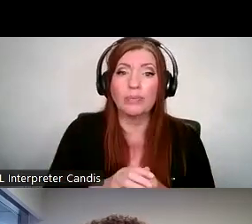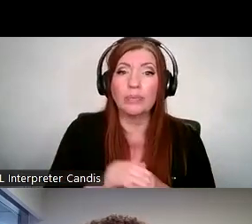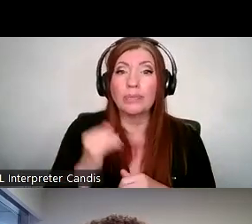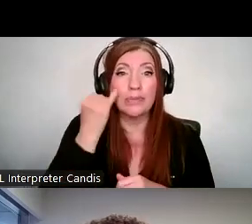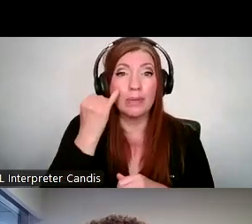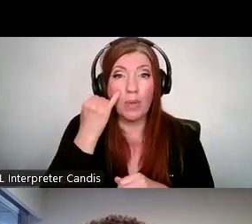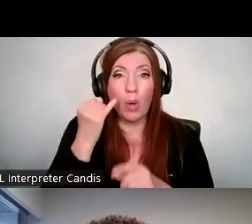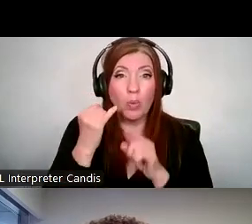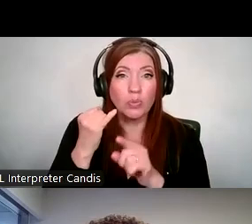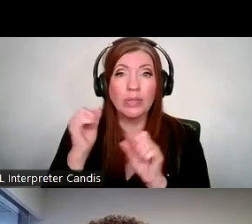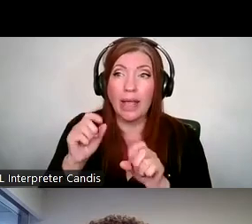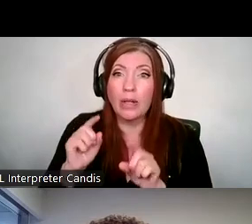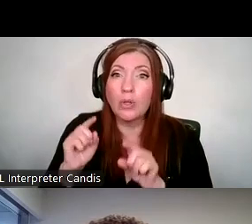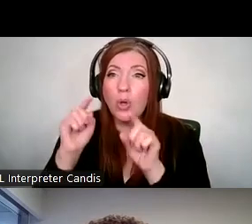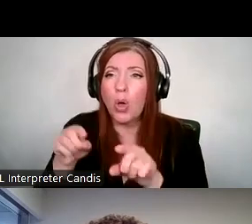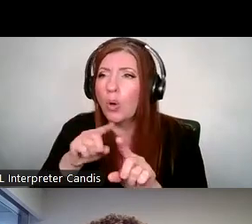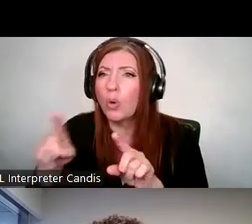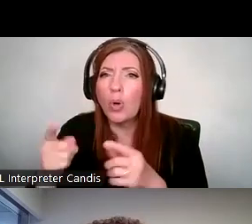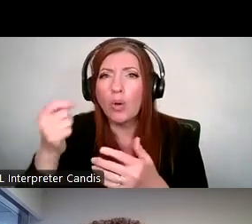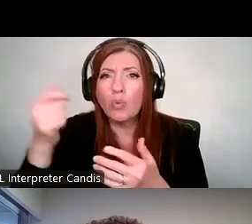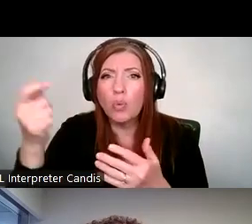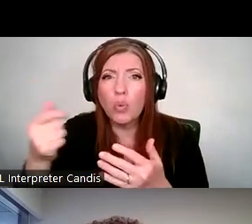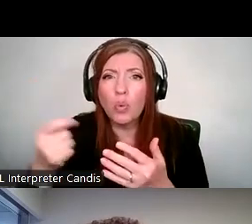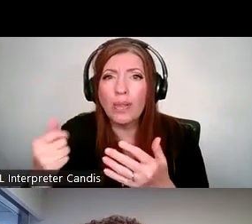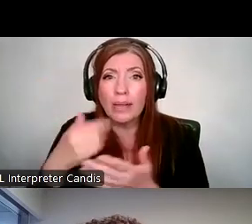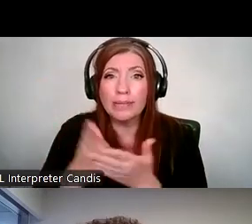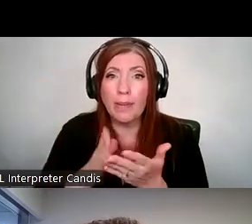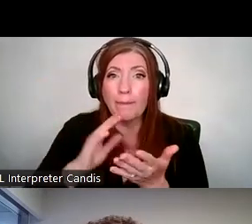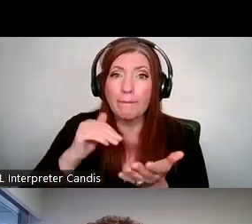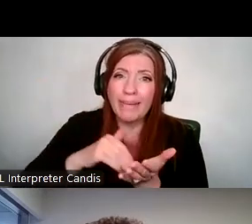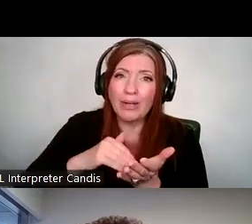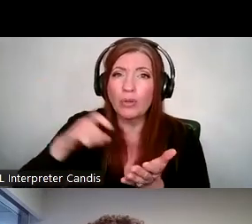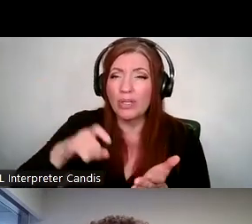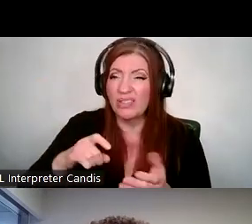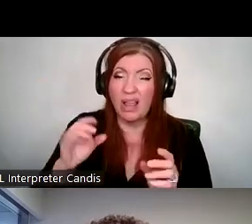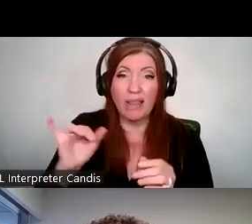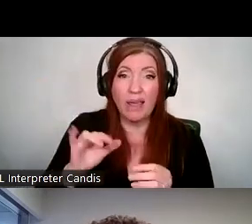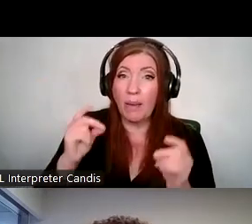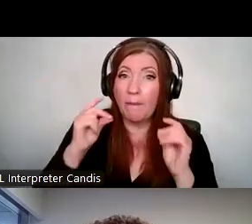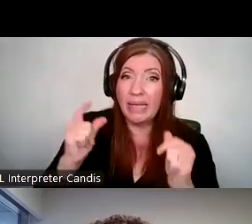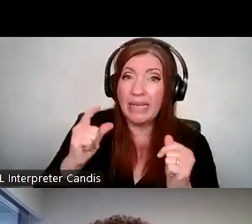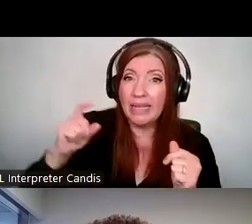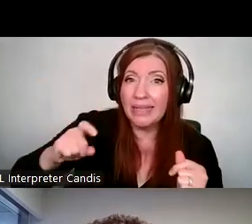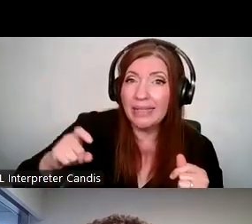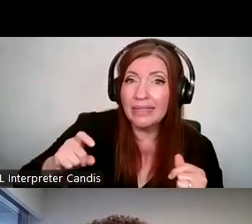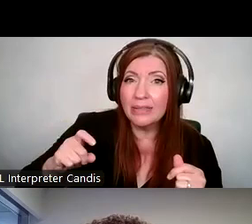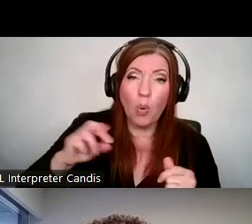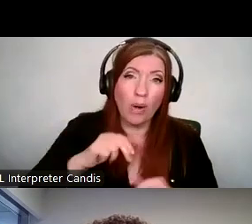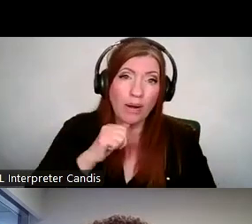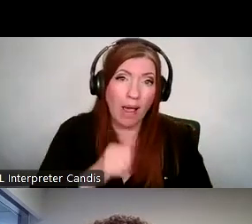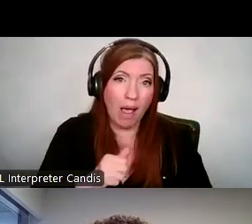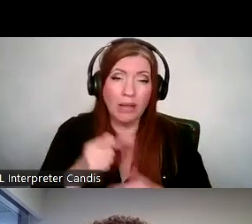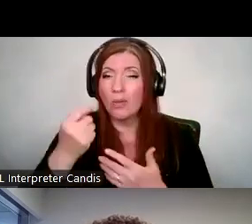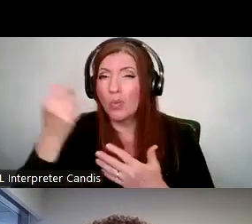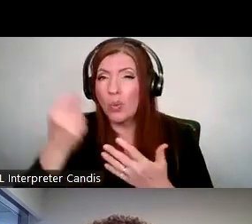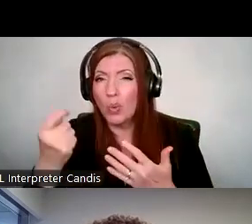can kind of rule out some medical needs. So whether it's immediate needs, they can rule out